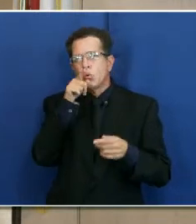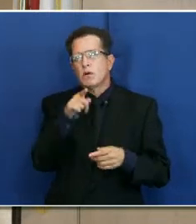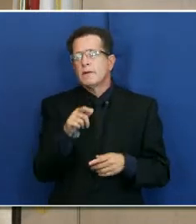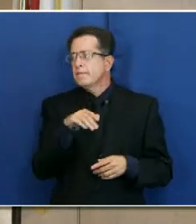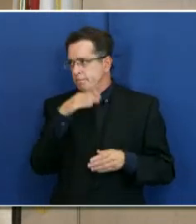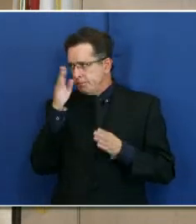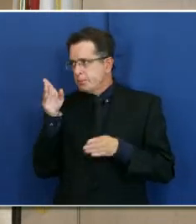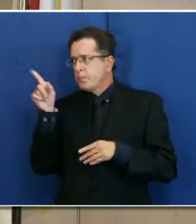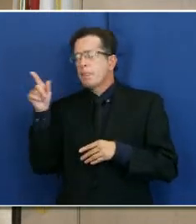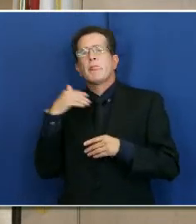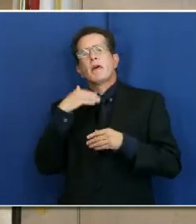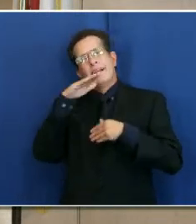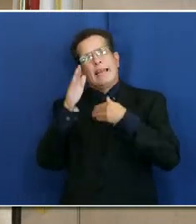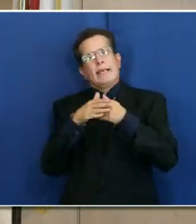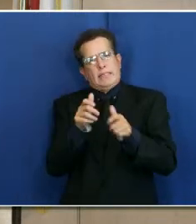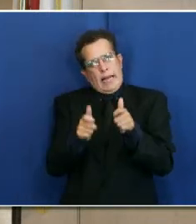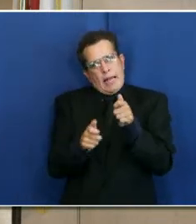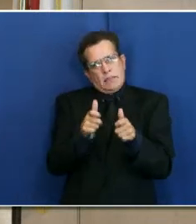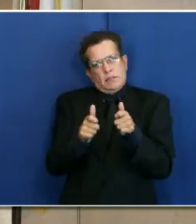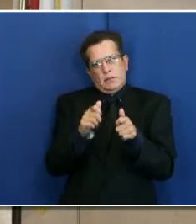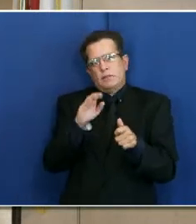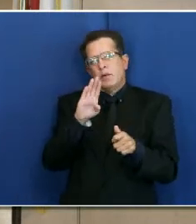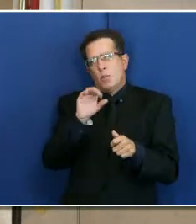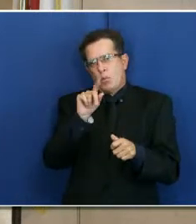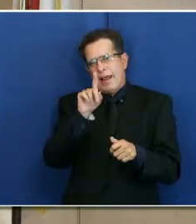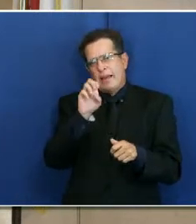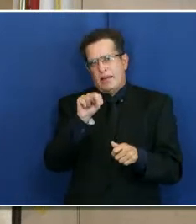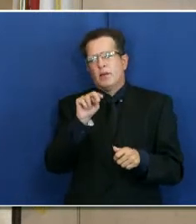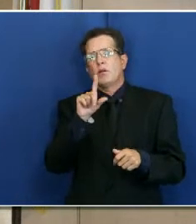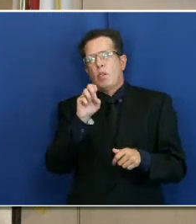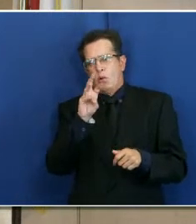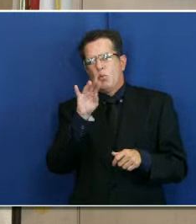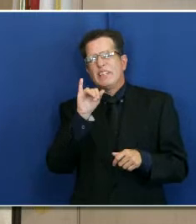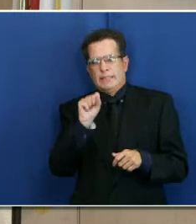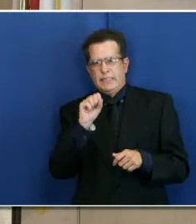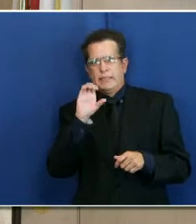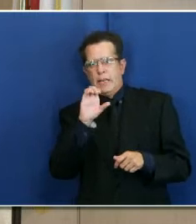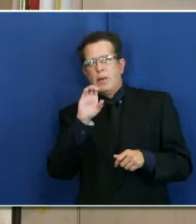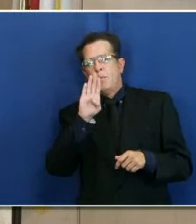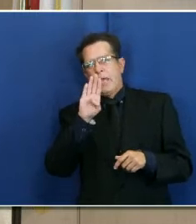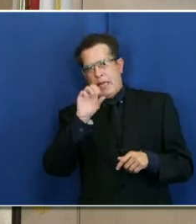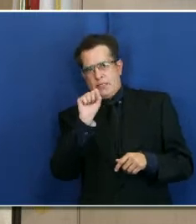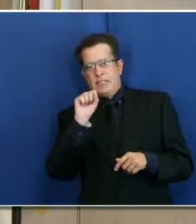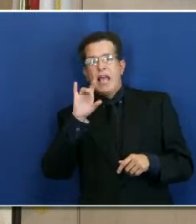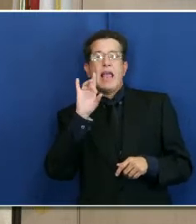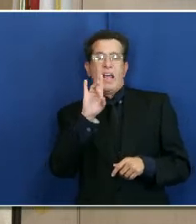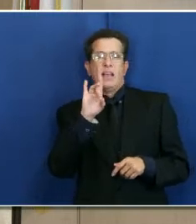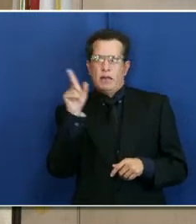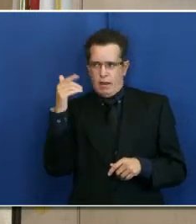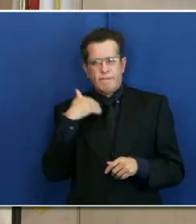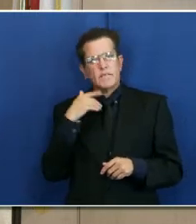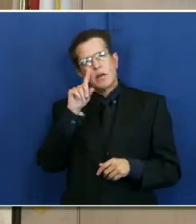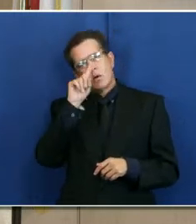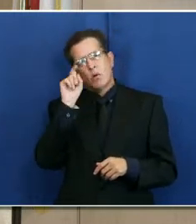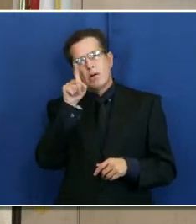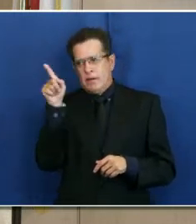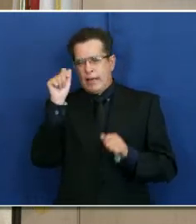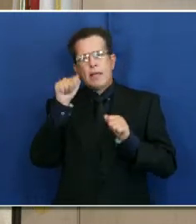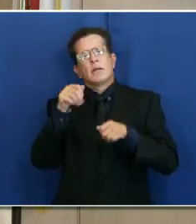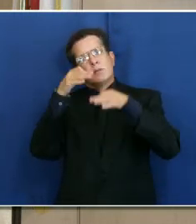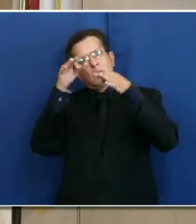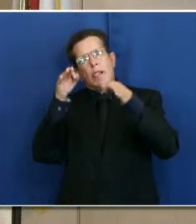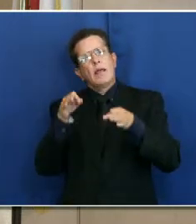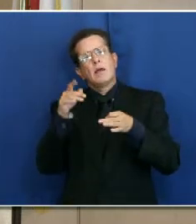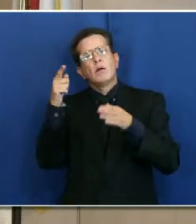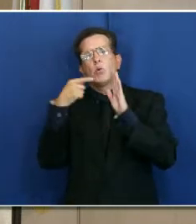Dr. Wooten, this text question is from Brandon Lewis from CBS 8. He asks if you can please walk us through the